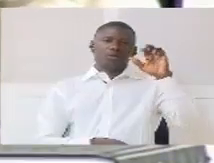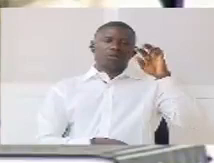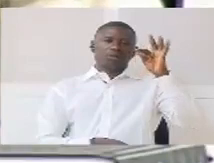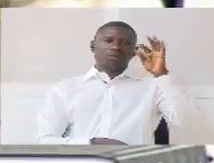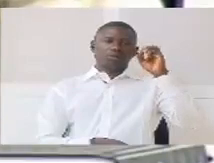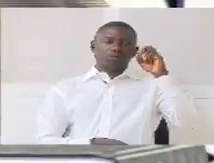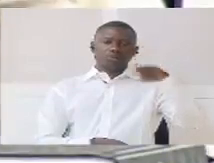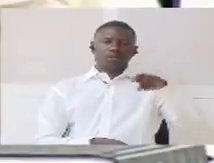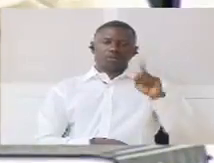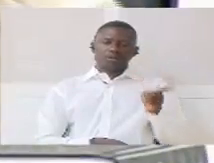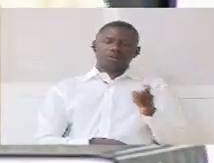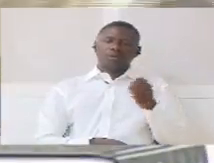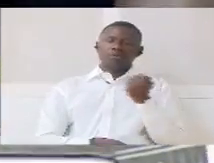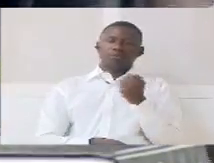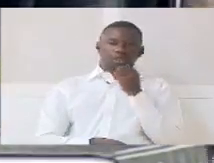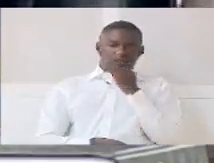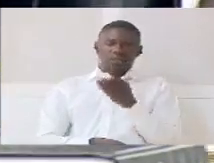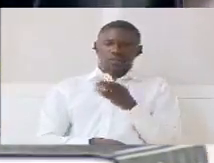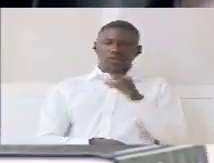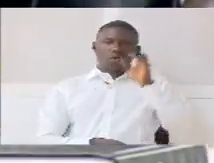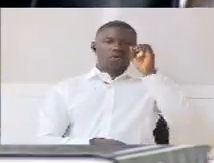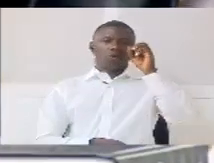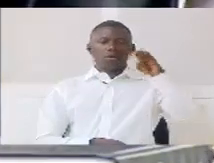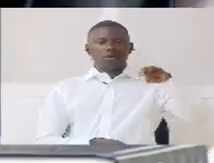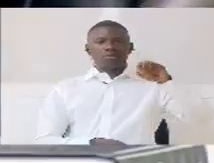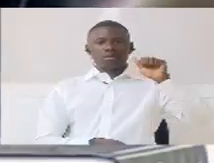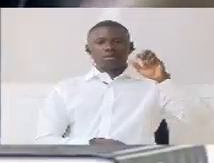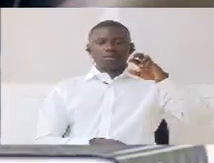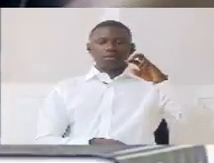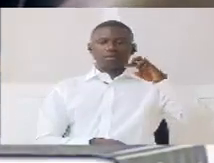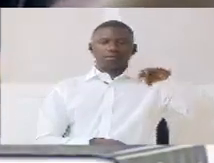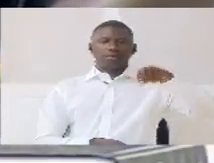we are going to Katong because they said Omar Manjang is going